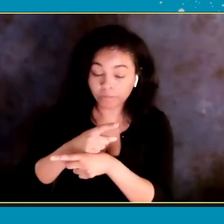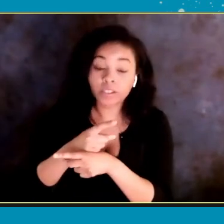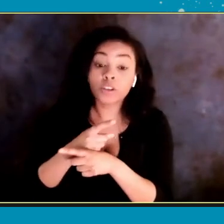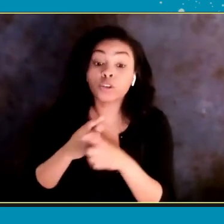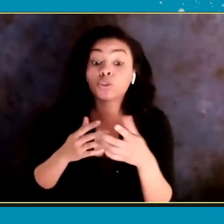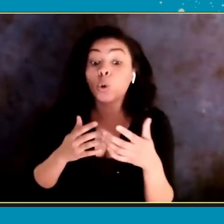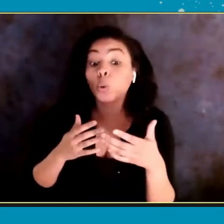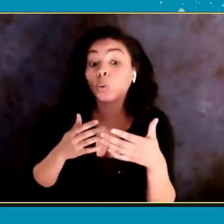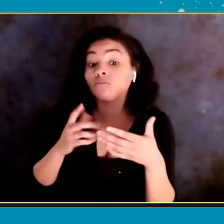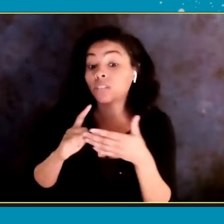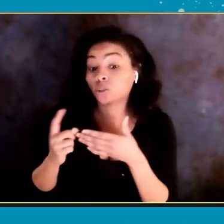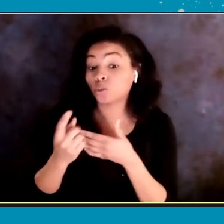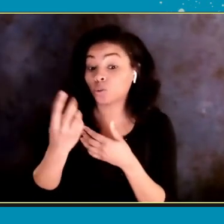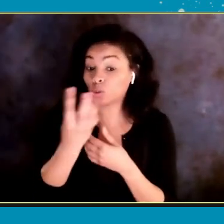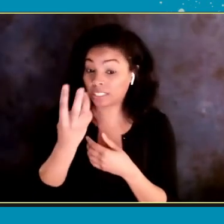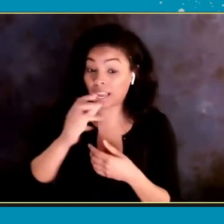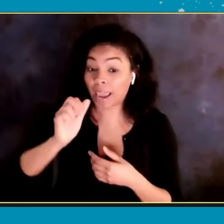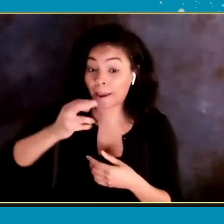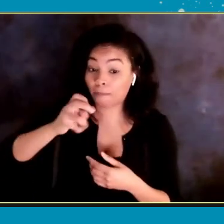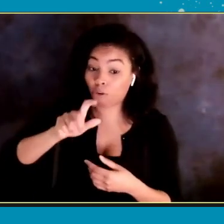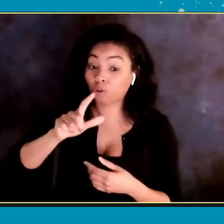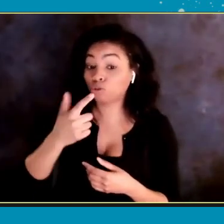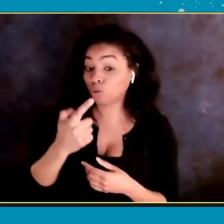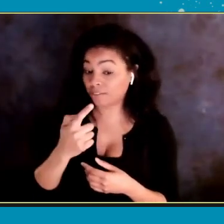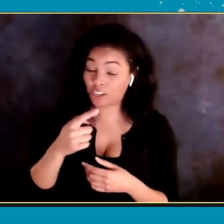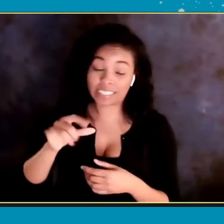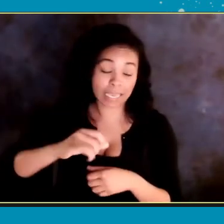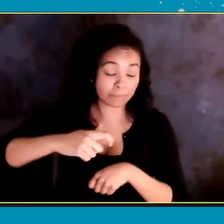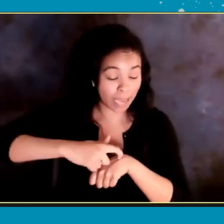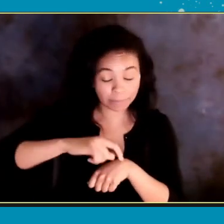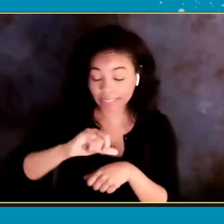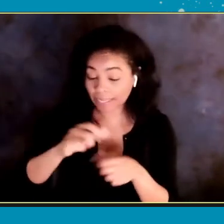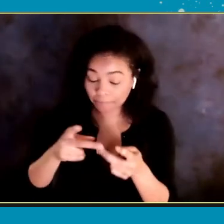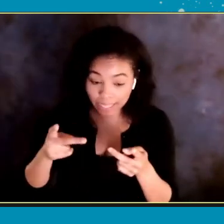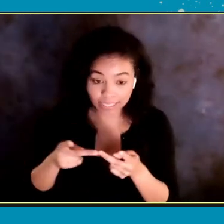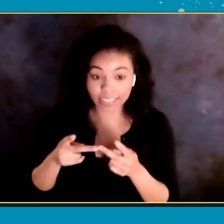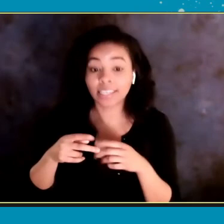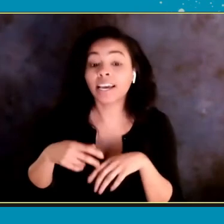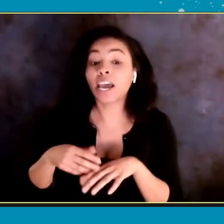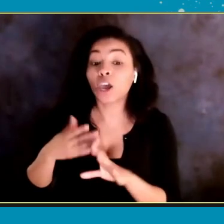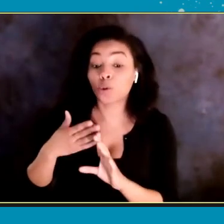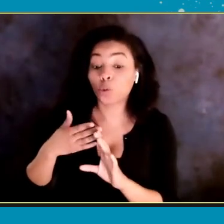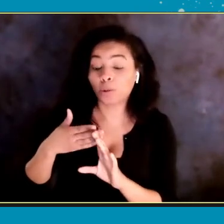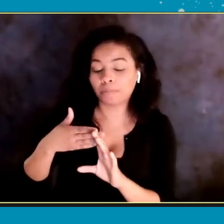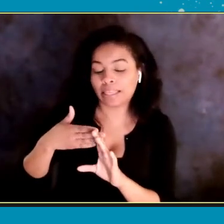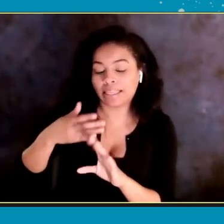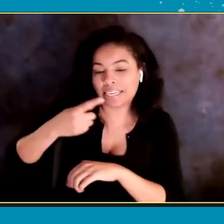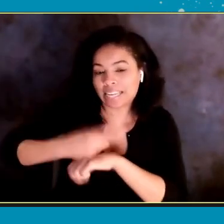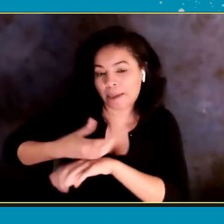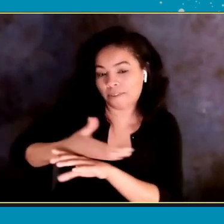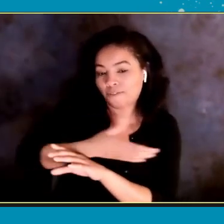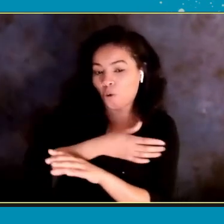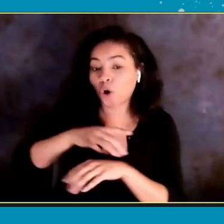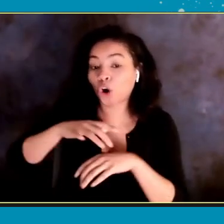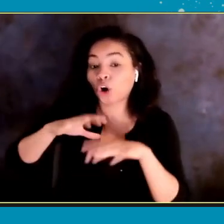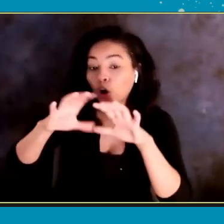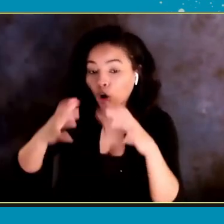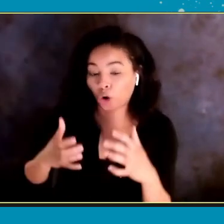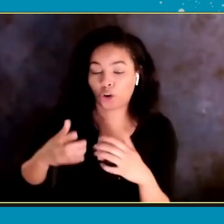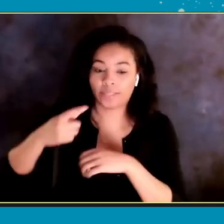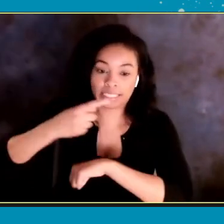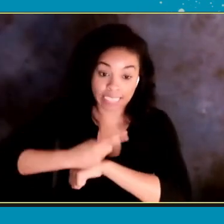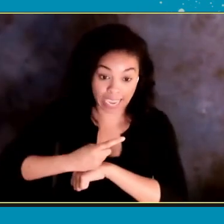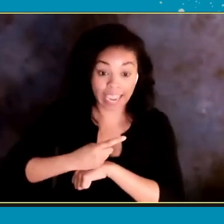next Wednesday, April 21st, same time, same place. It'll be the eve of Earth Day, and our mass call will focus